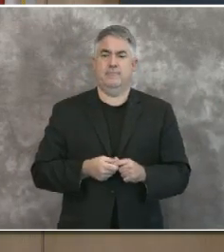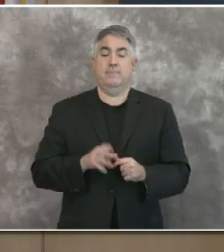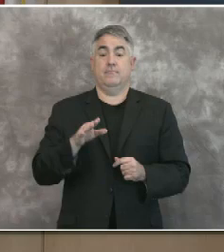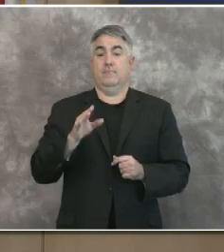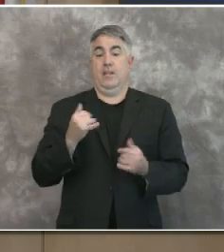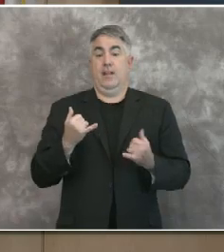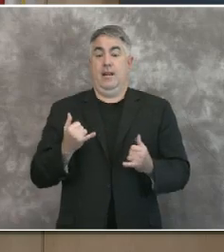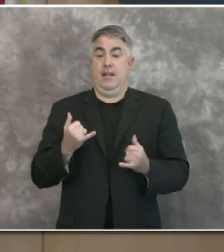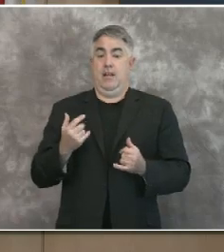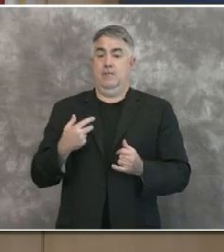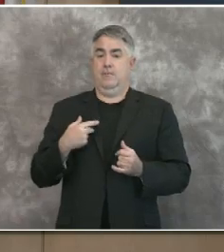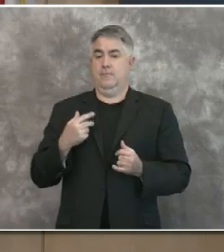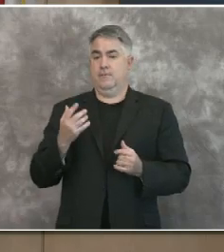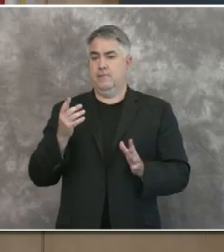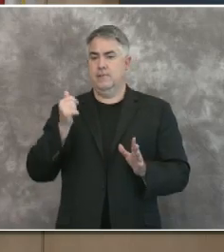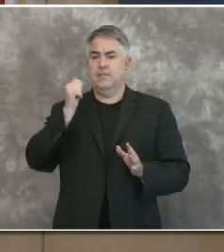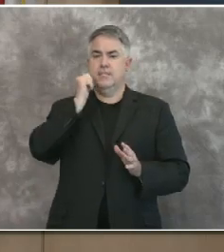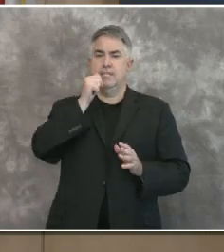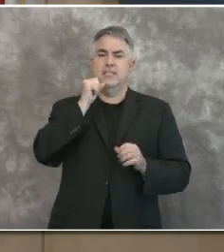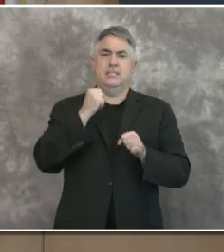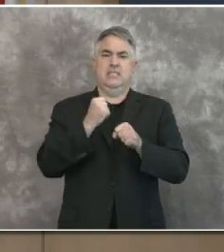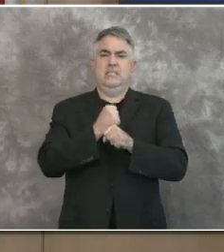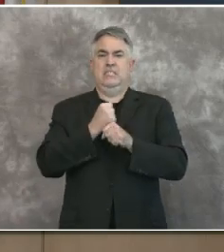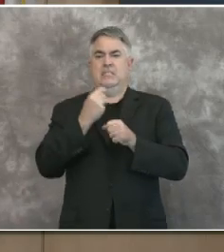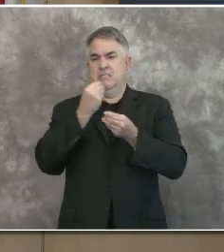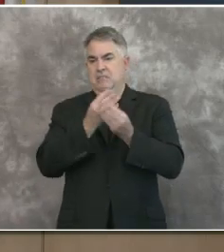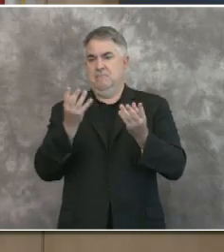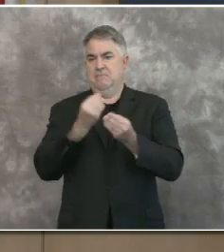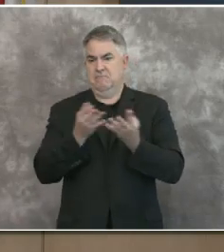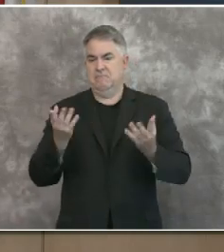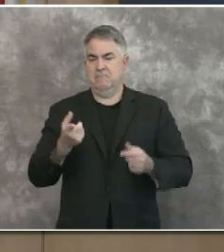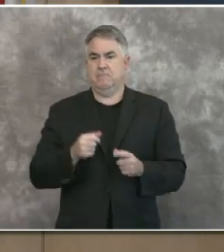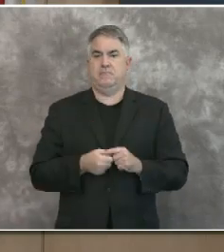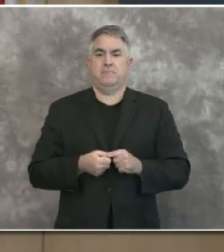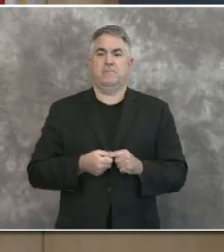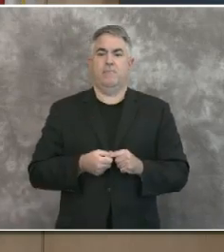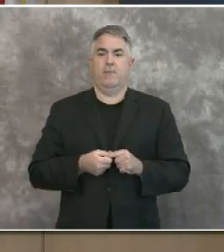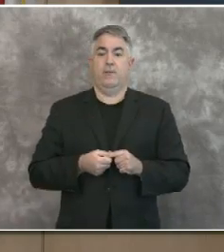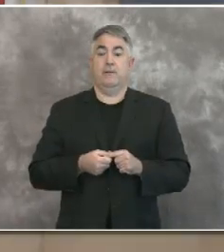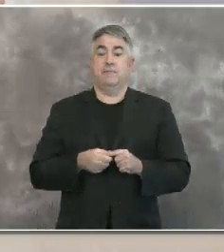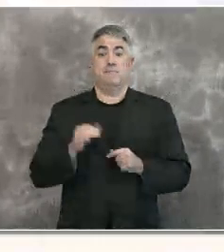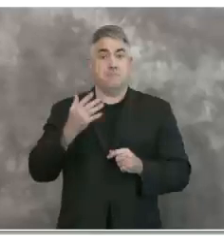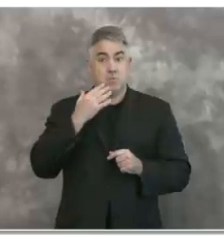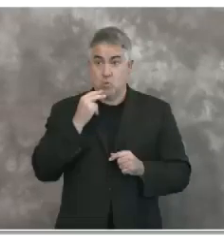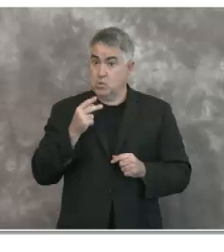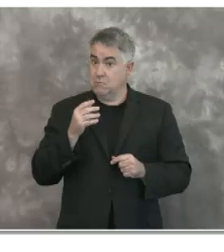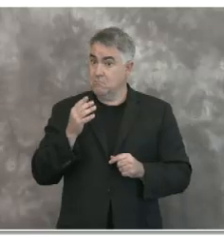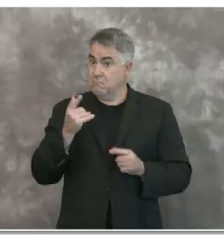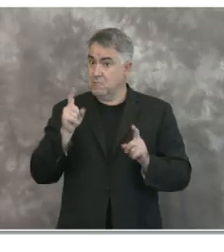go through our daily charts since we're here today. Another really good day of testing,